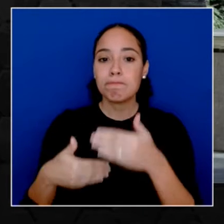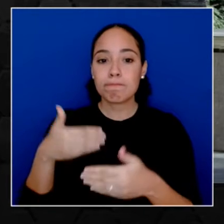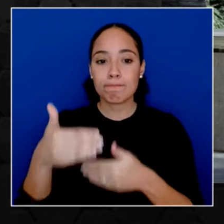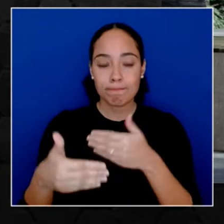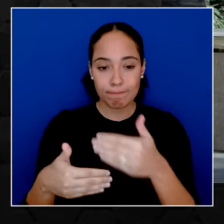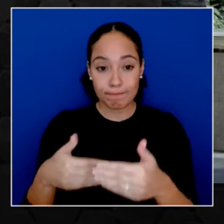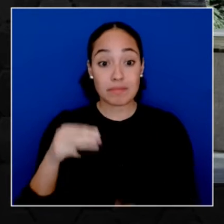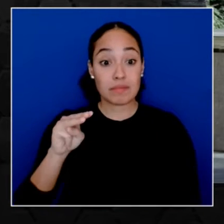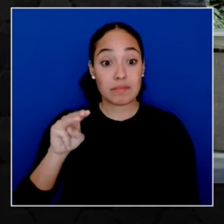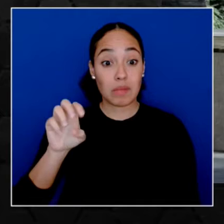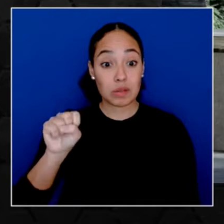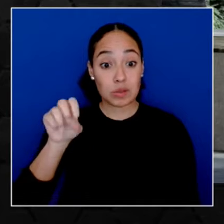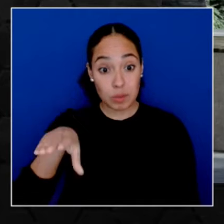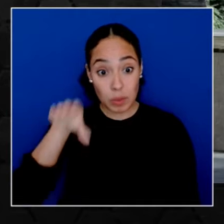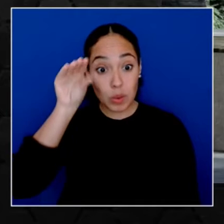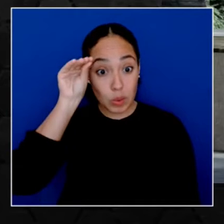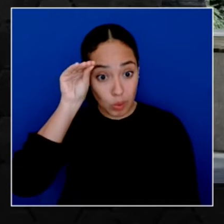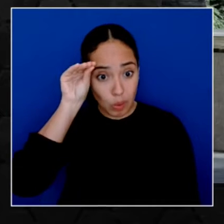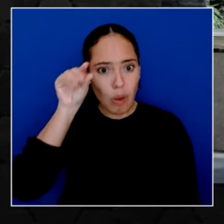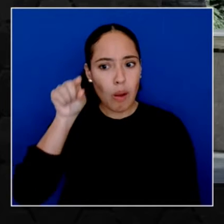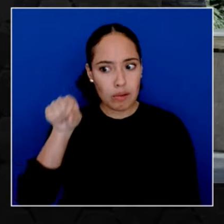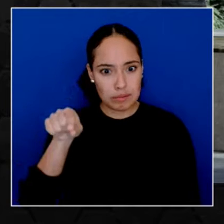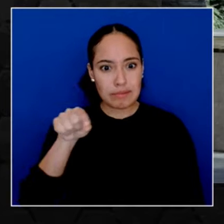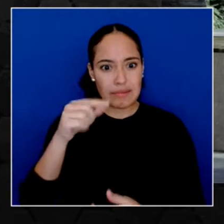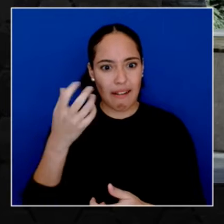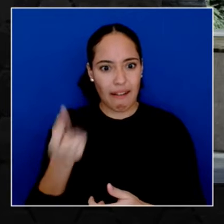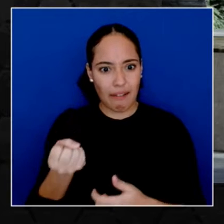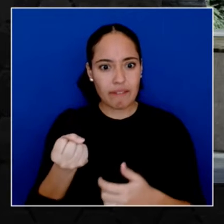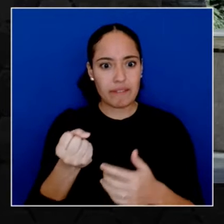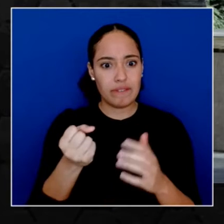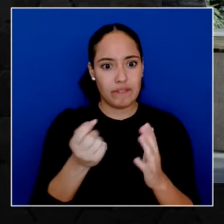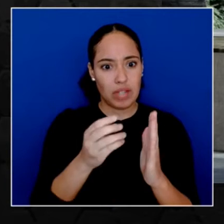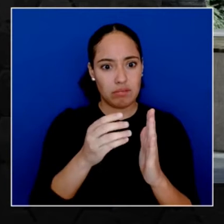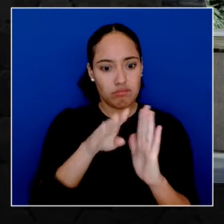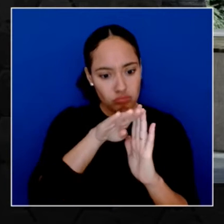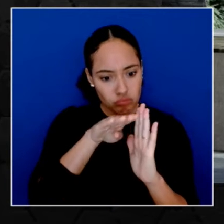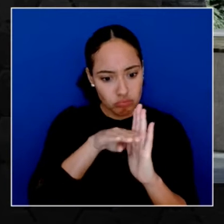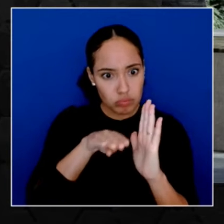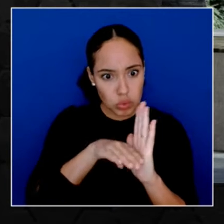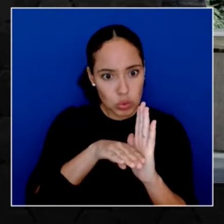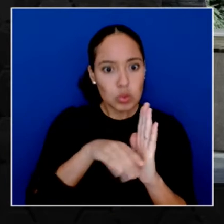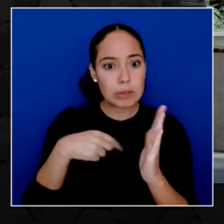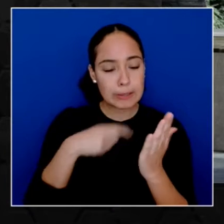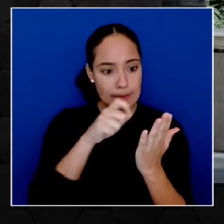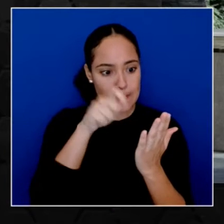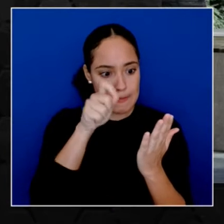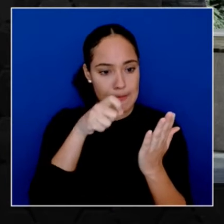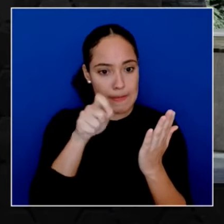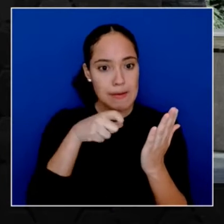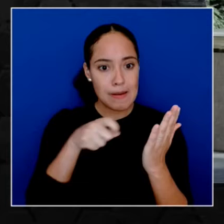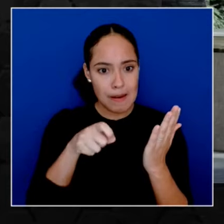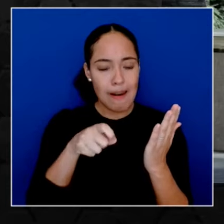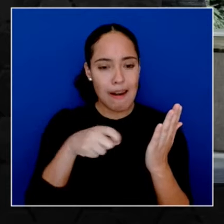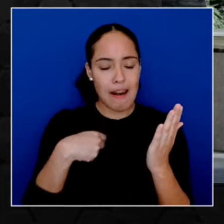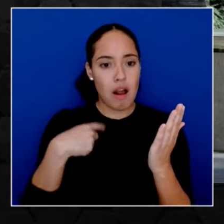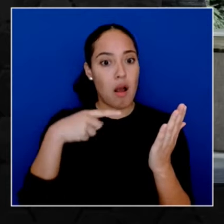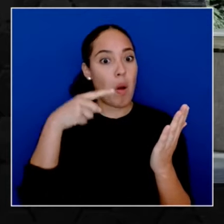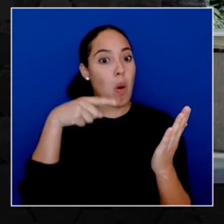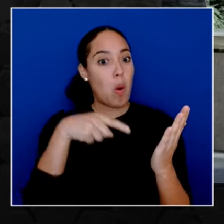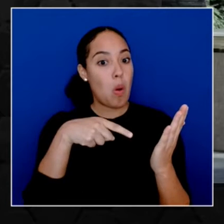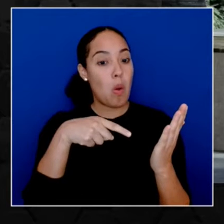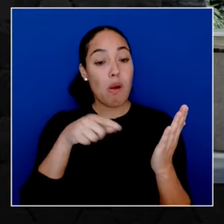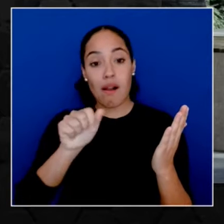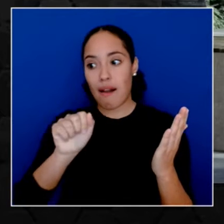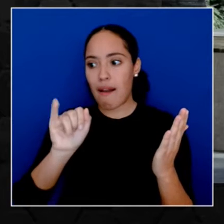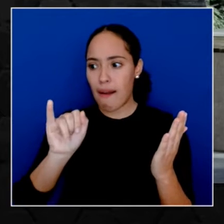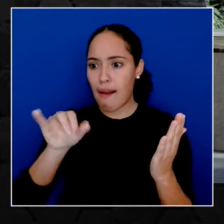And because of that, when I started learning, I'm like, okay, wait, it's very interesting, this AI and machine learning. And after that, I decided that I'm going to